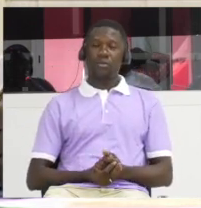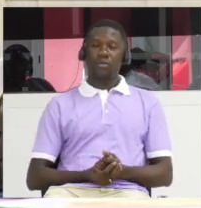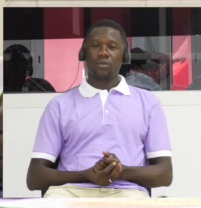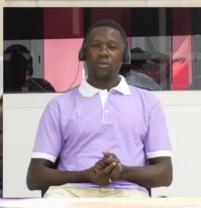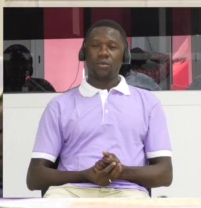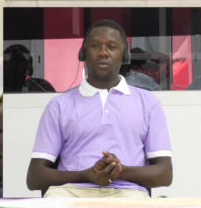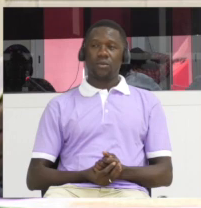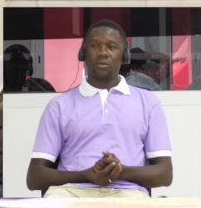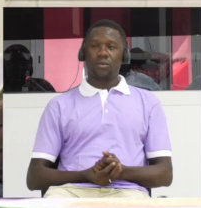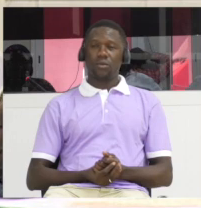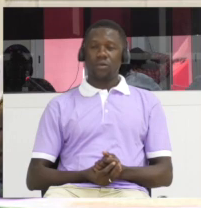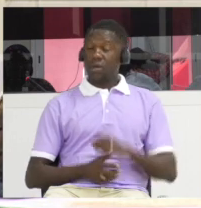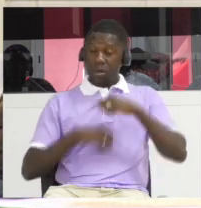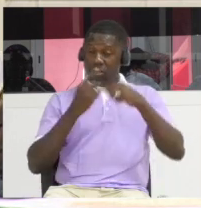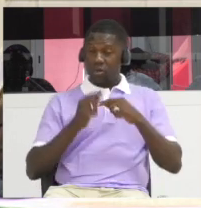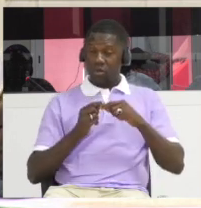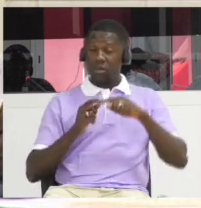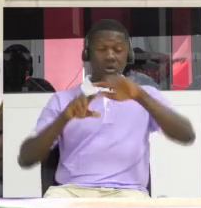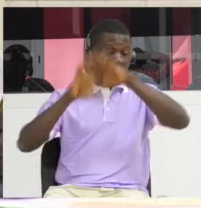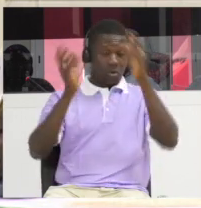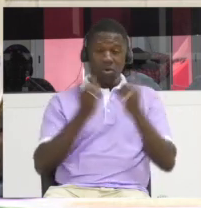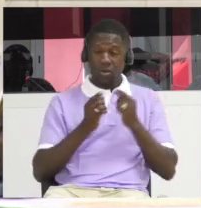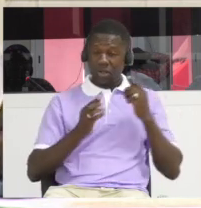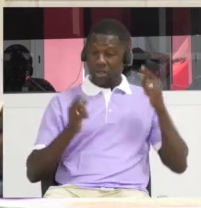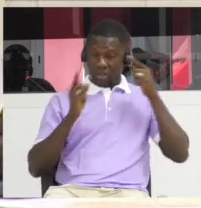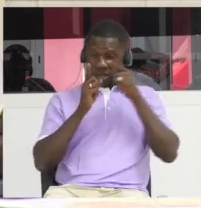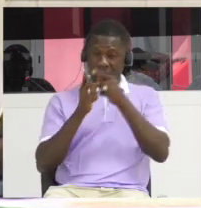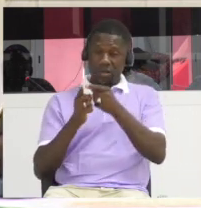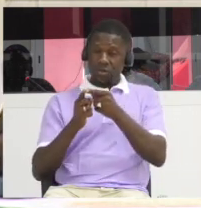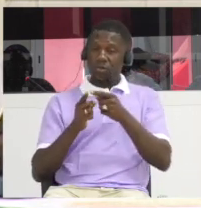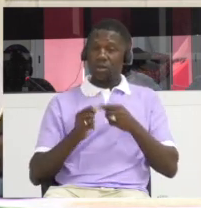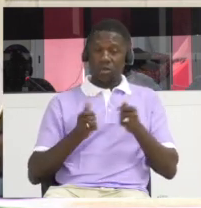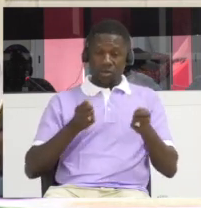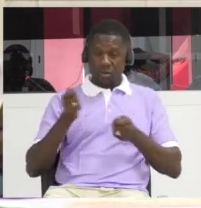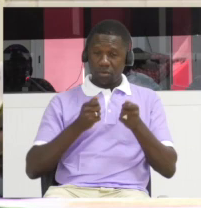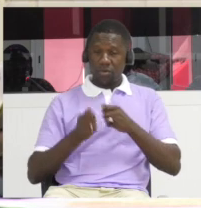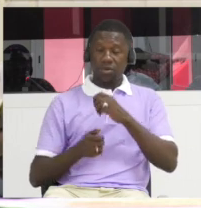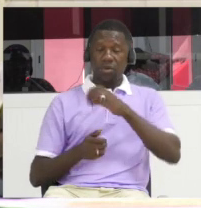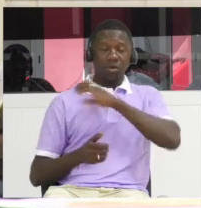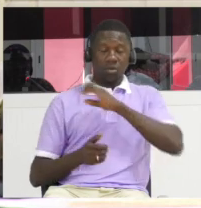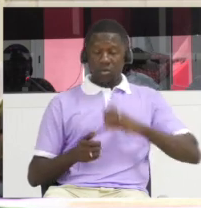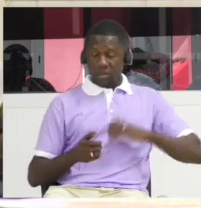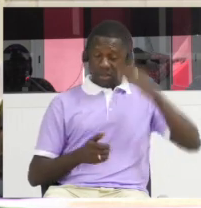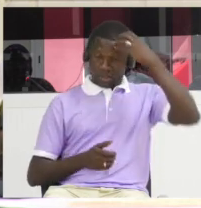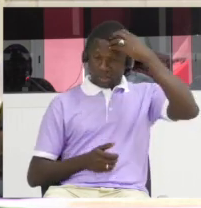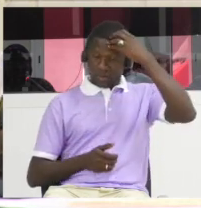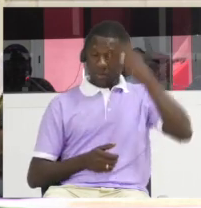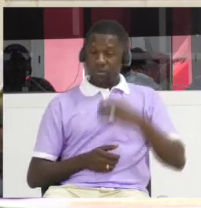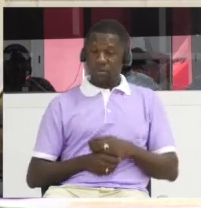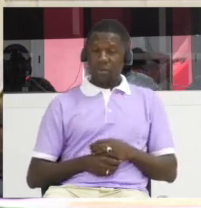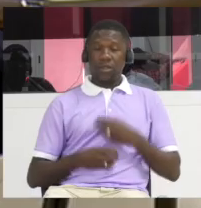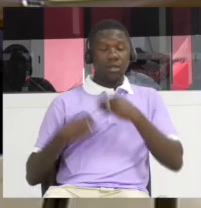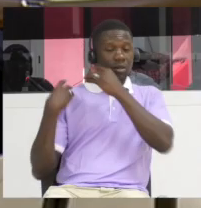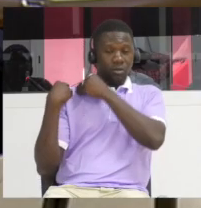Subject to the general direction and control of the Commander-in-Chief, the